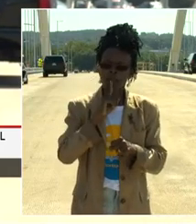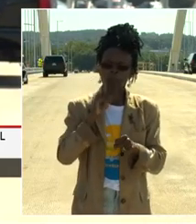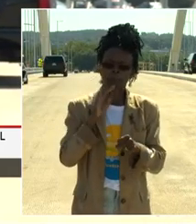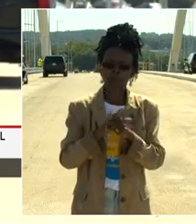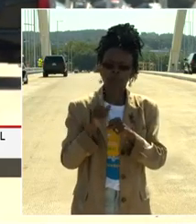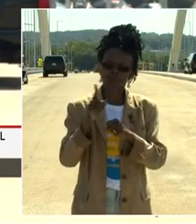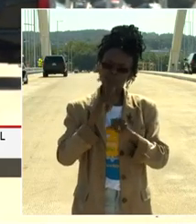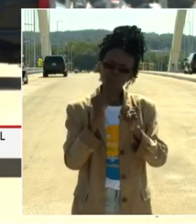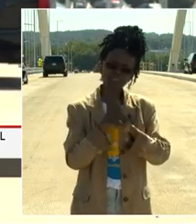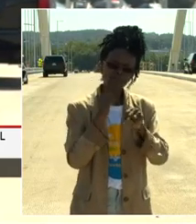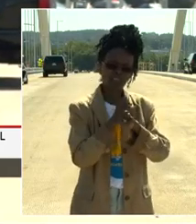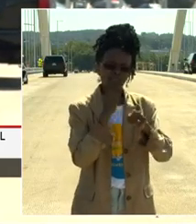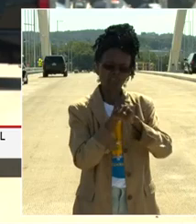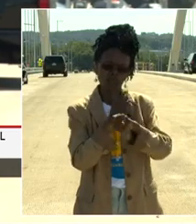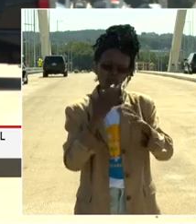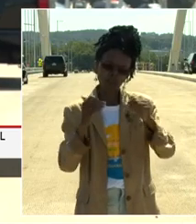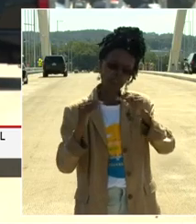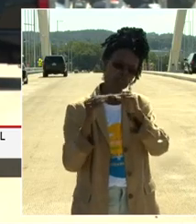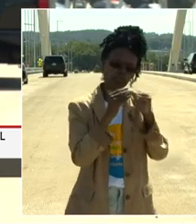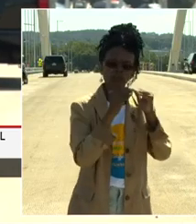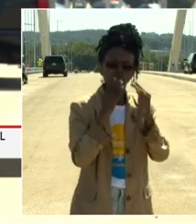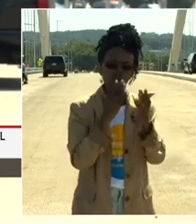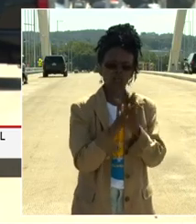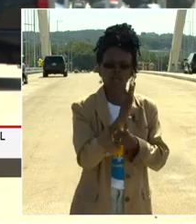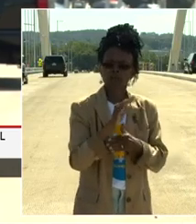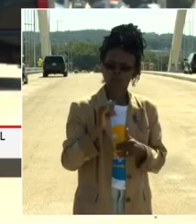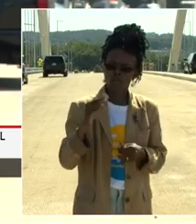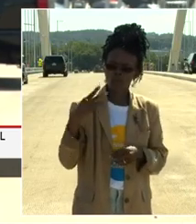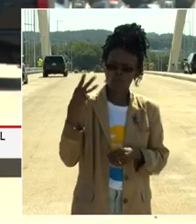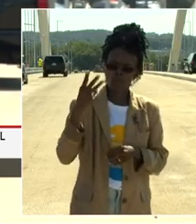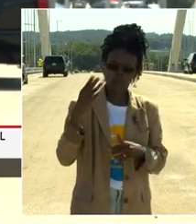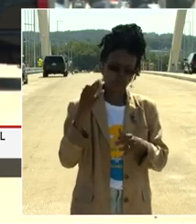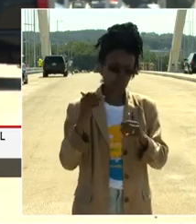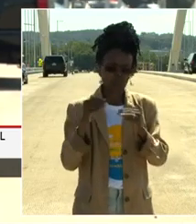American living in every other state has, full representation.